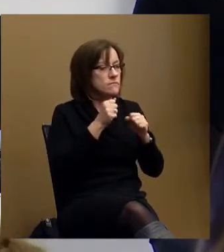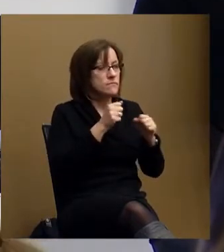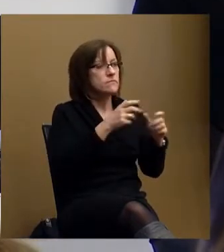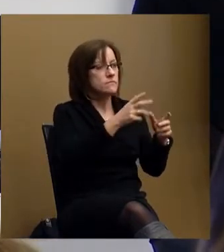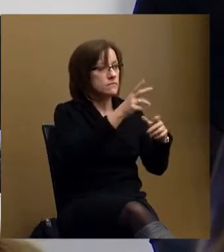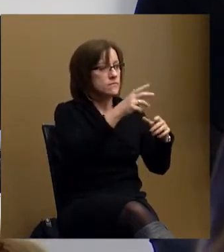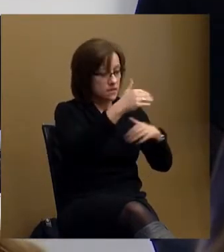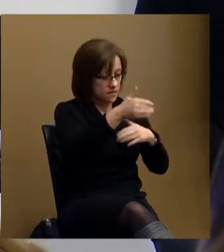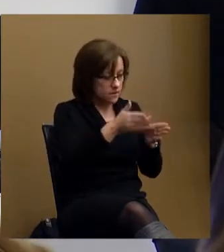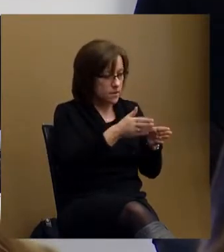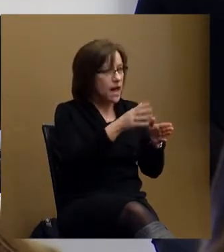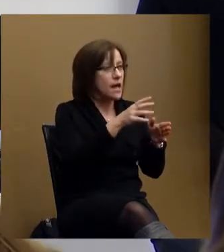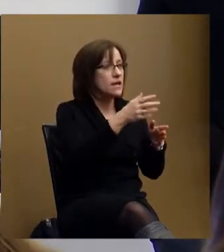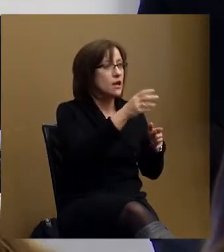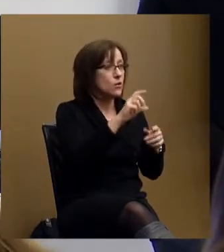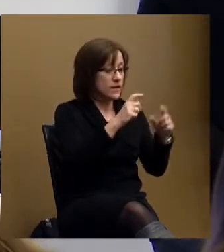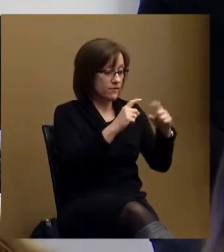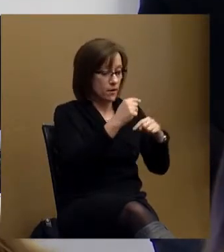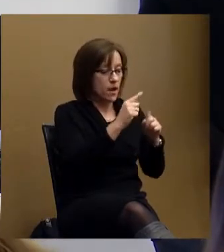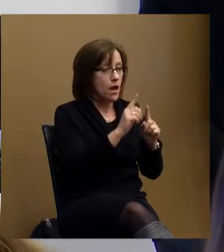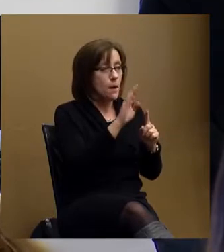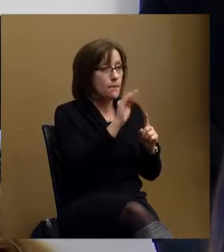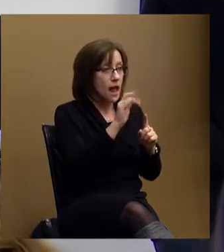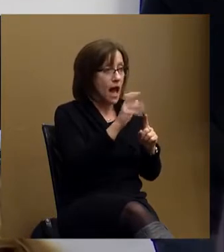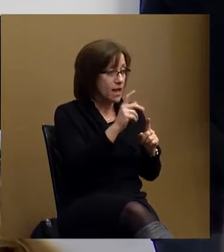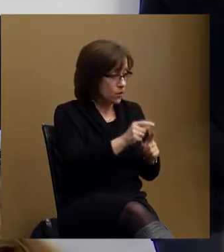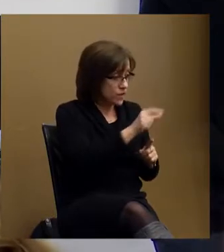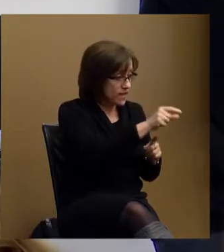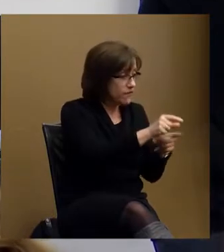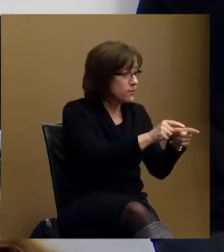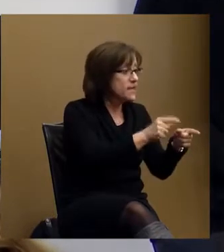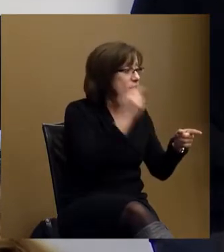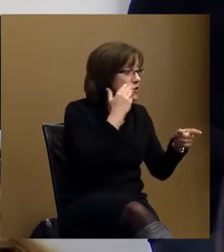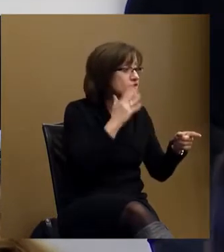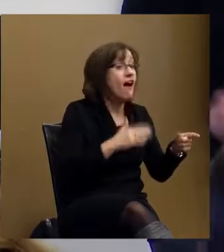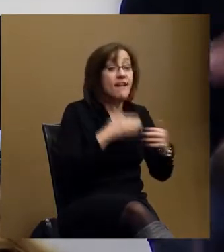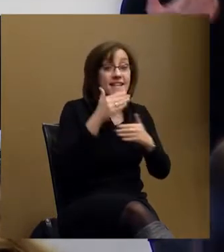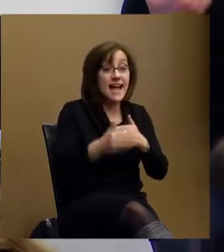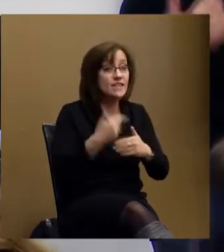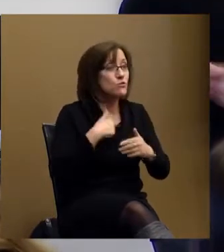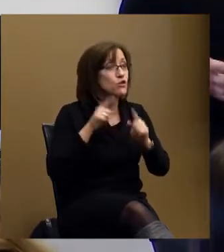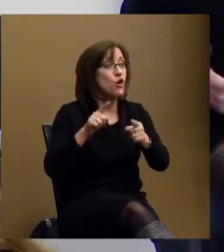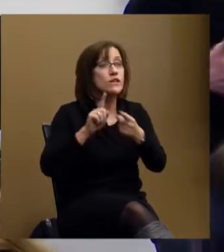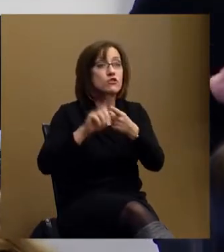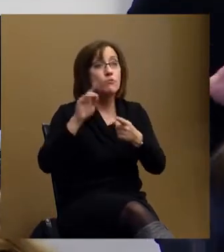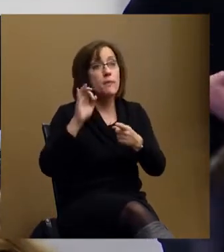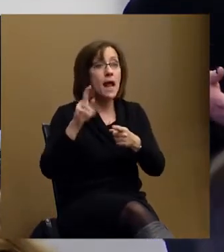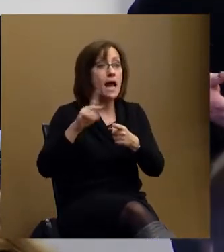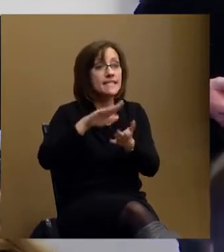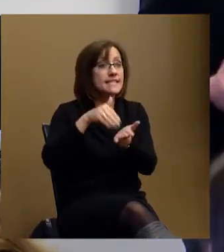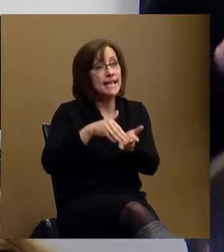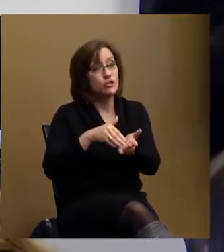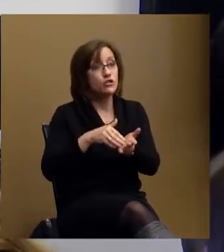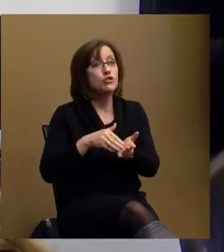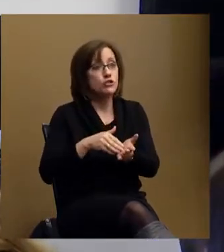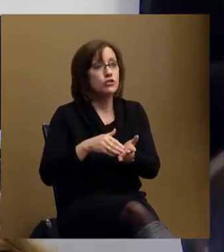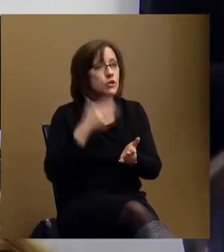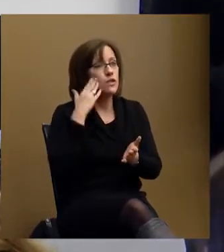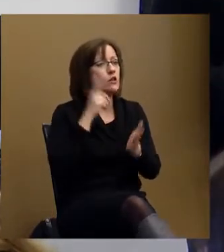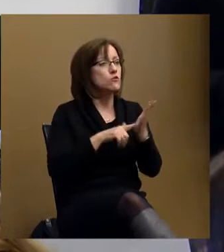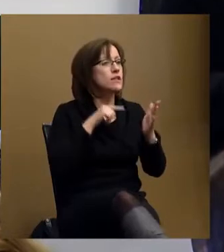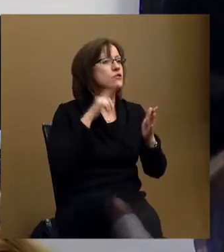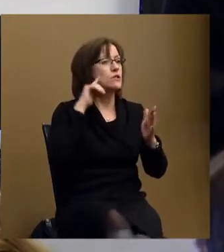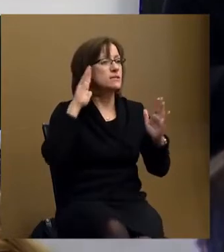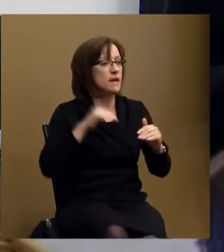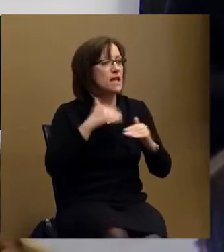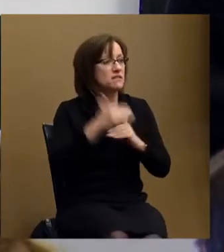to know that's where he's going next. So what I think we see here is that you're definitely going to want to